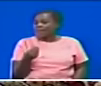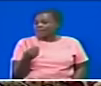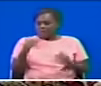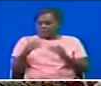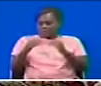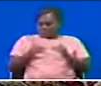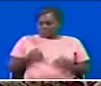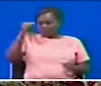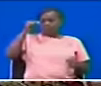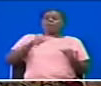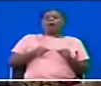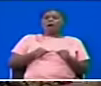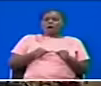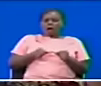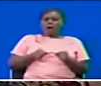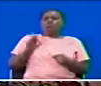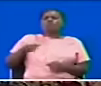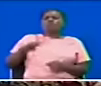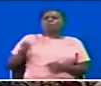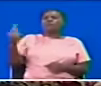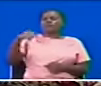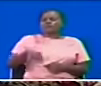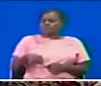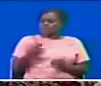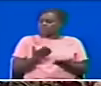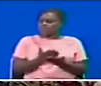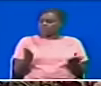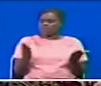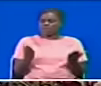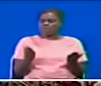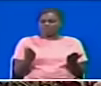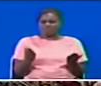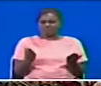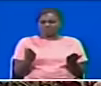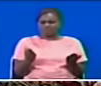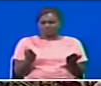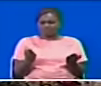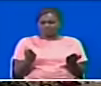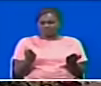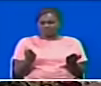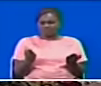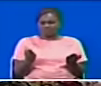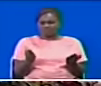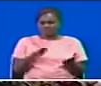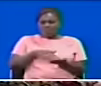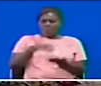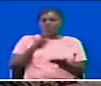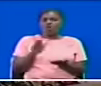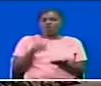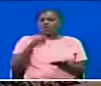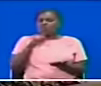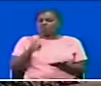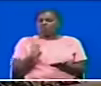they remember, we need a woman. So it is something that is driven more, not